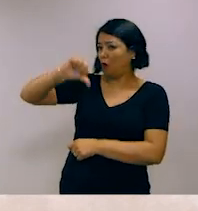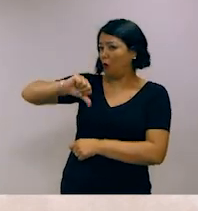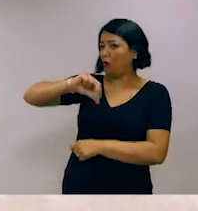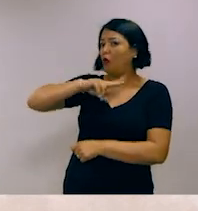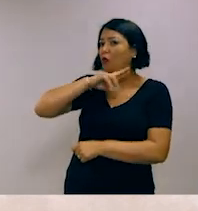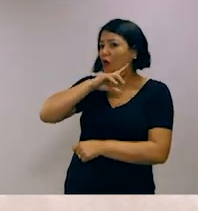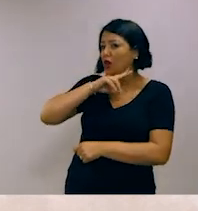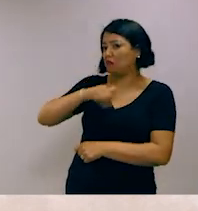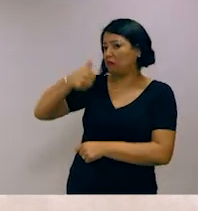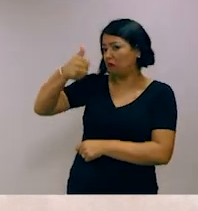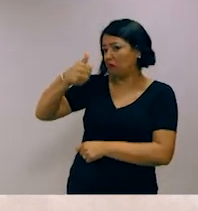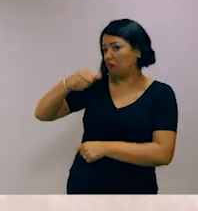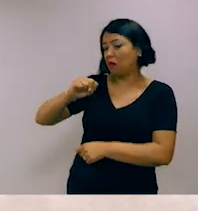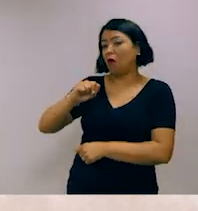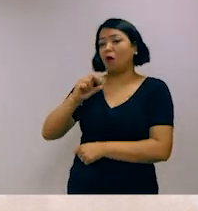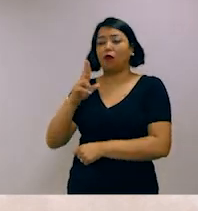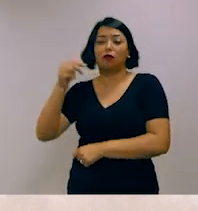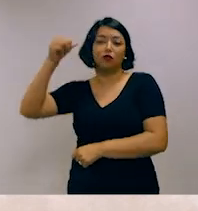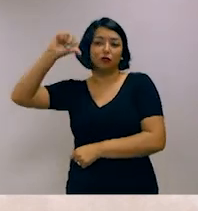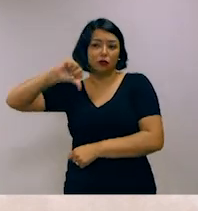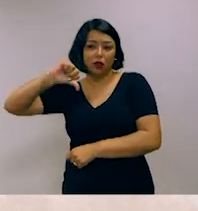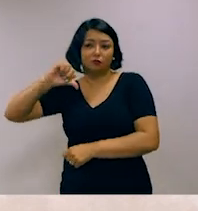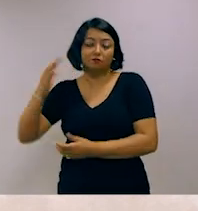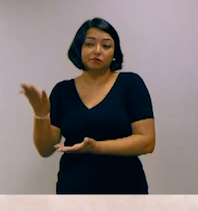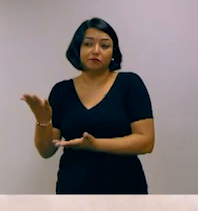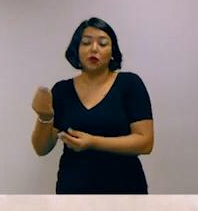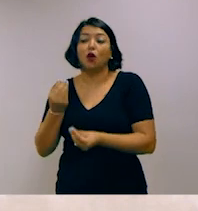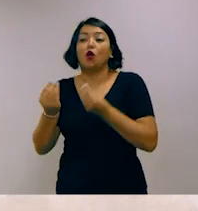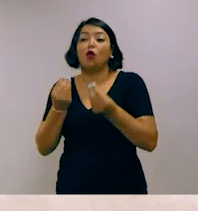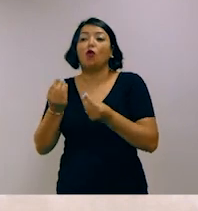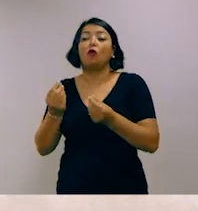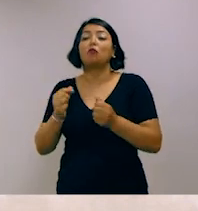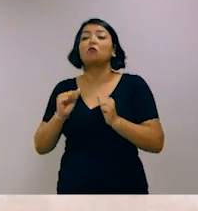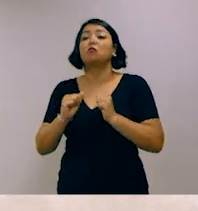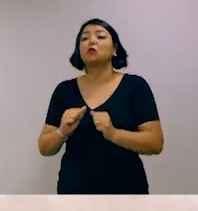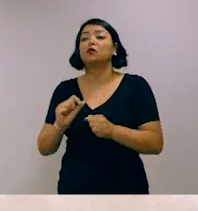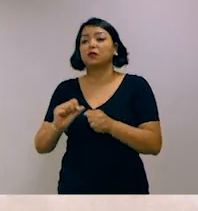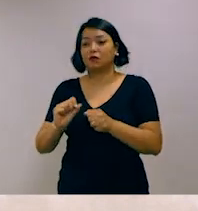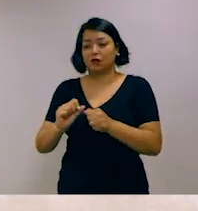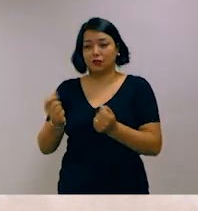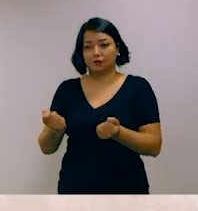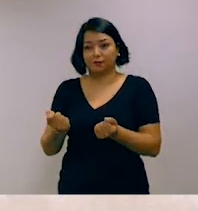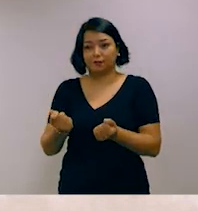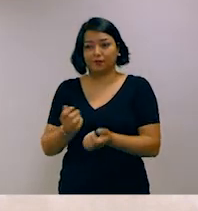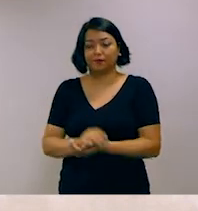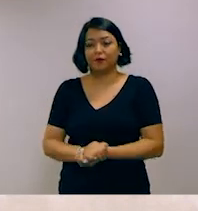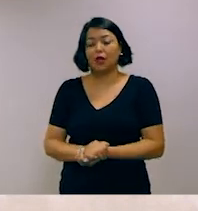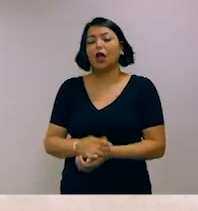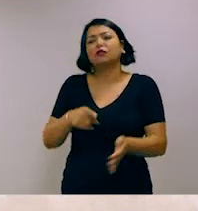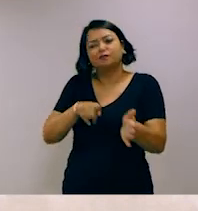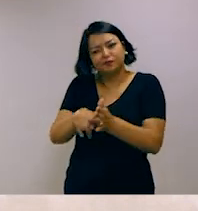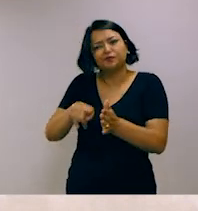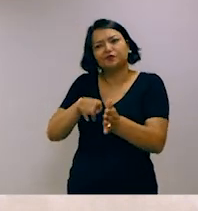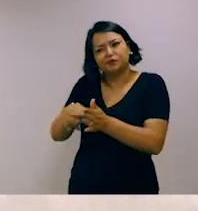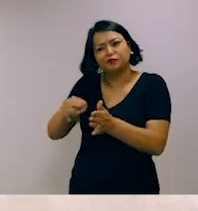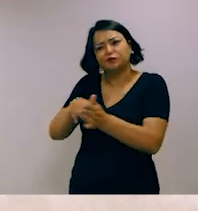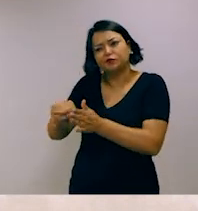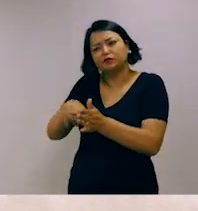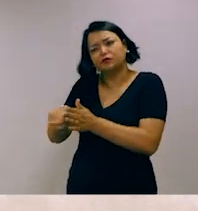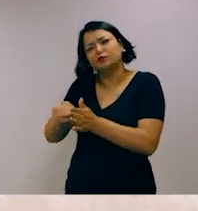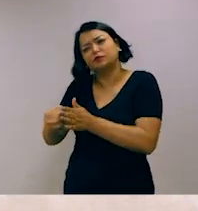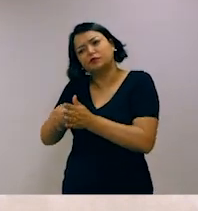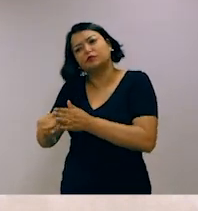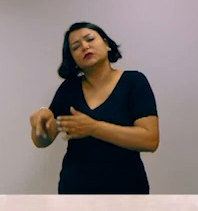success or not of a movie? And so how can you do this forecasting? And that's why I investigated